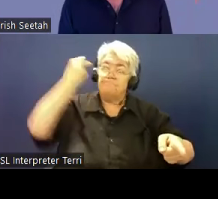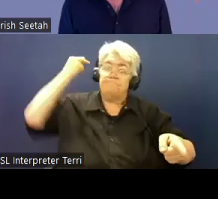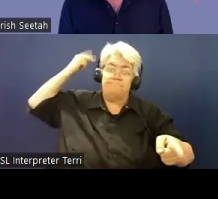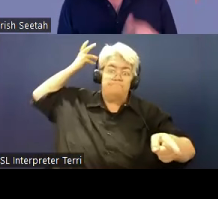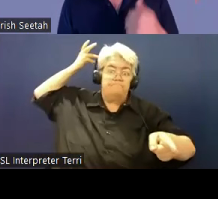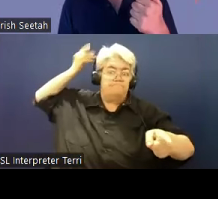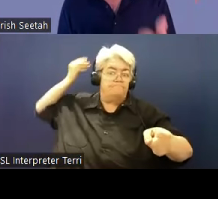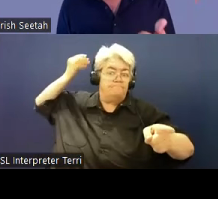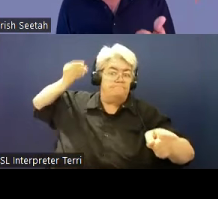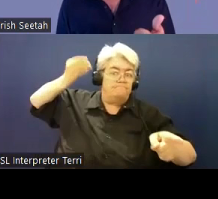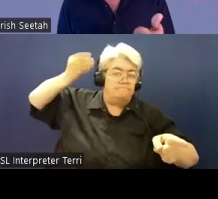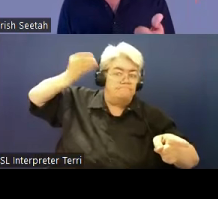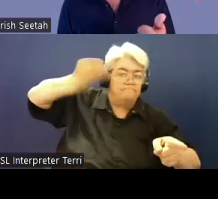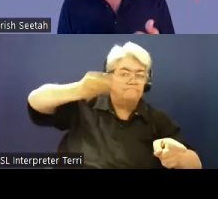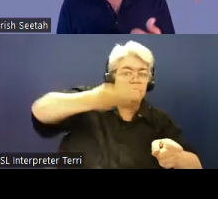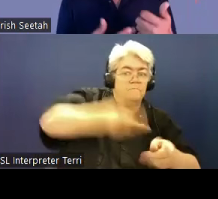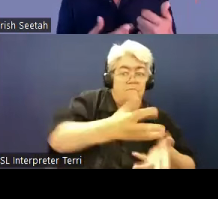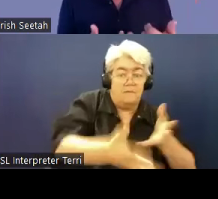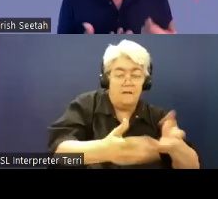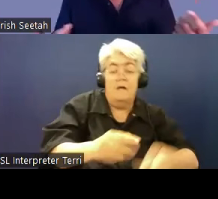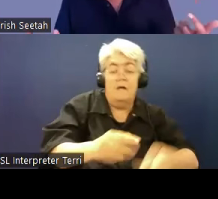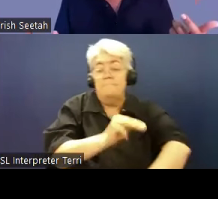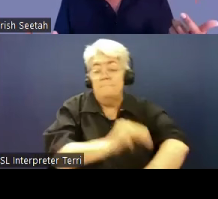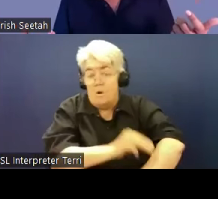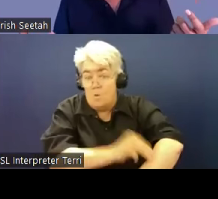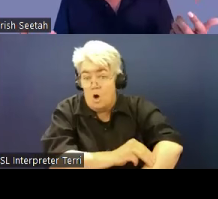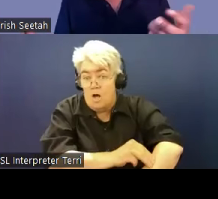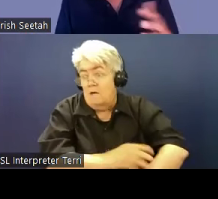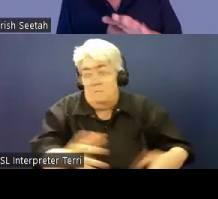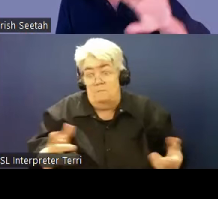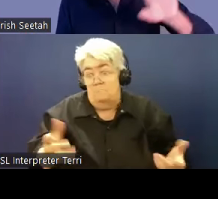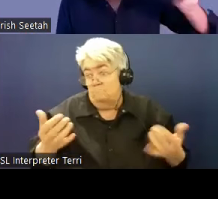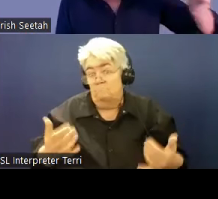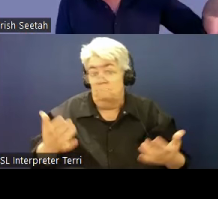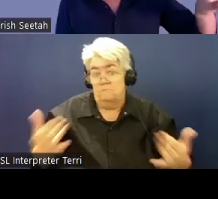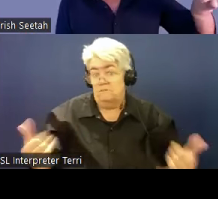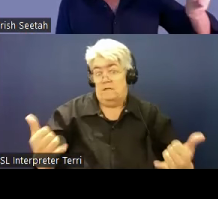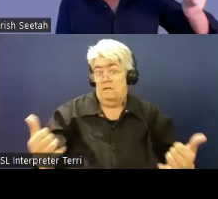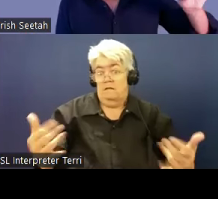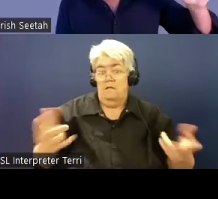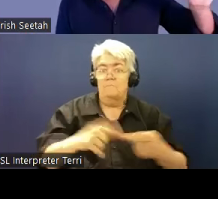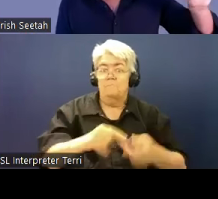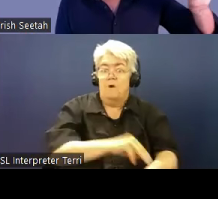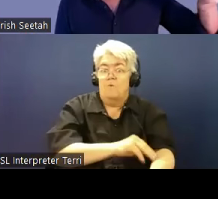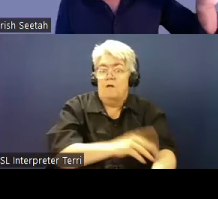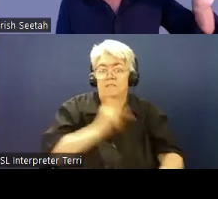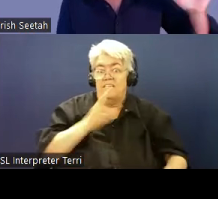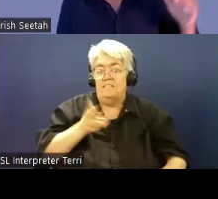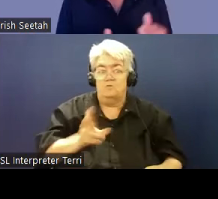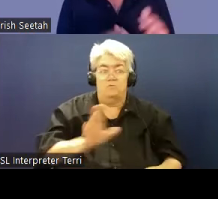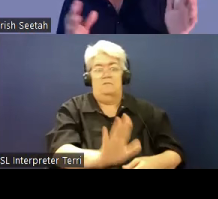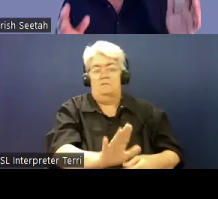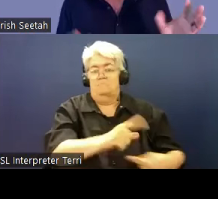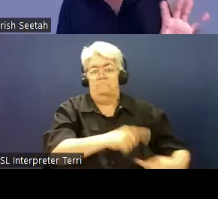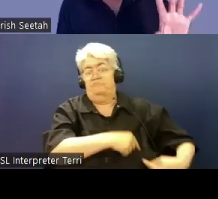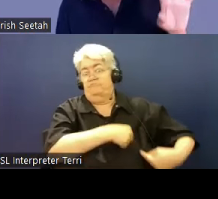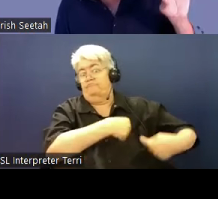passed through oral traditions. And the use of marijuana, even today, marijuana has a very long history. The earliest